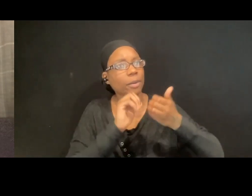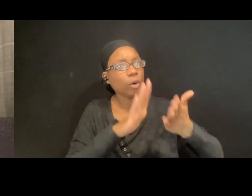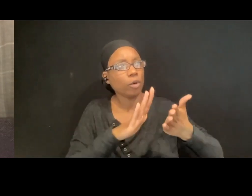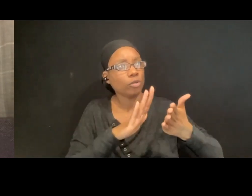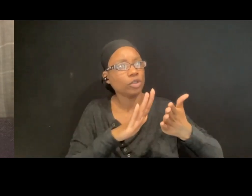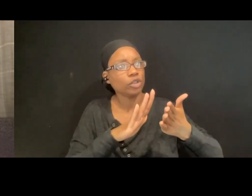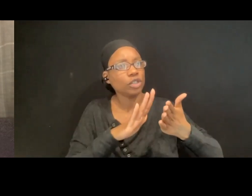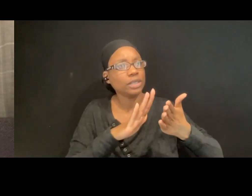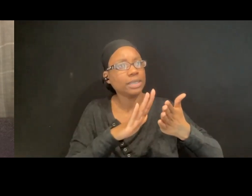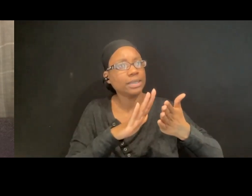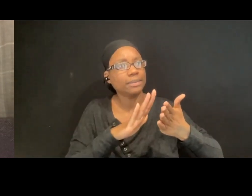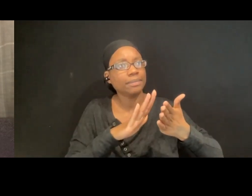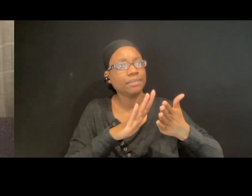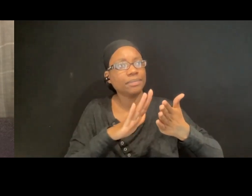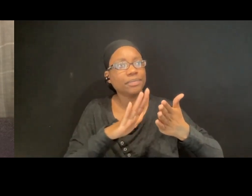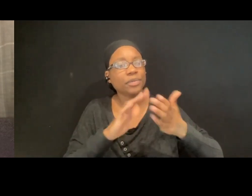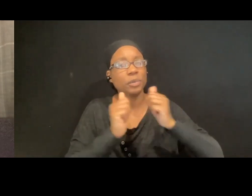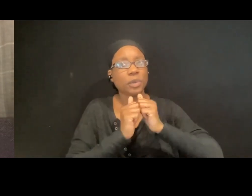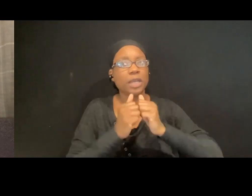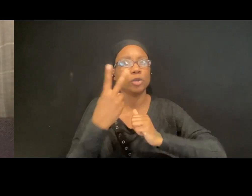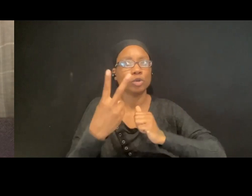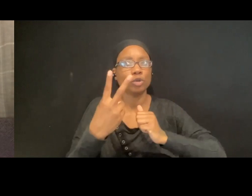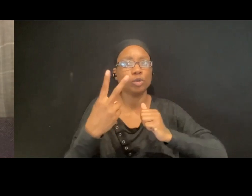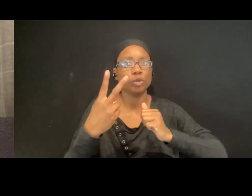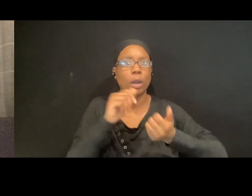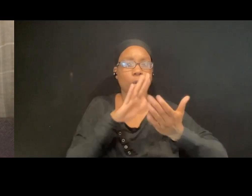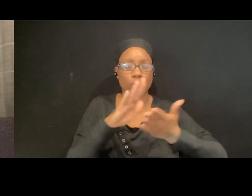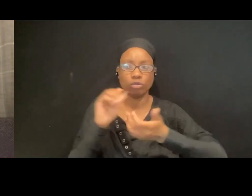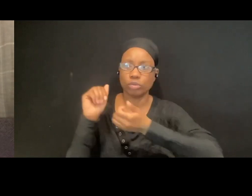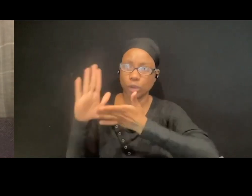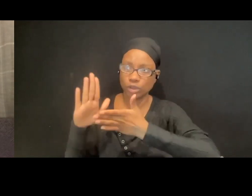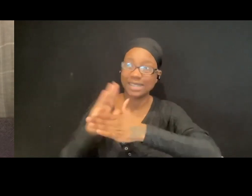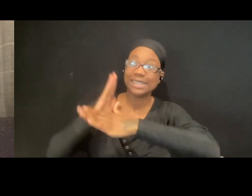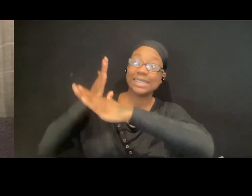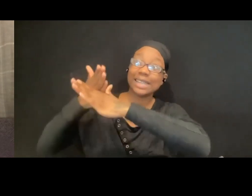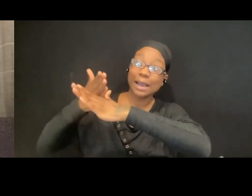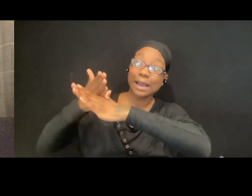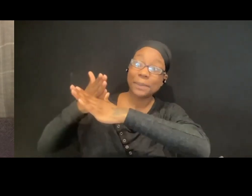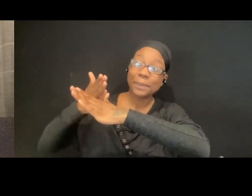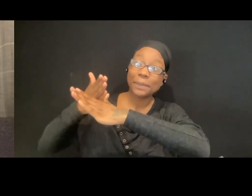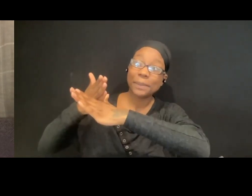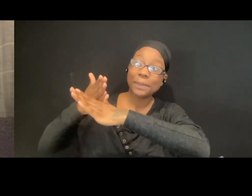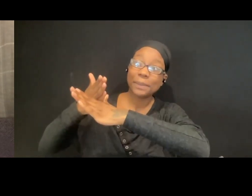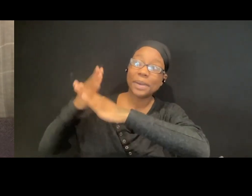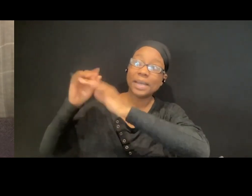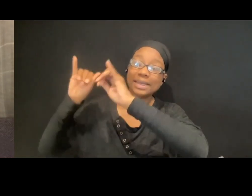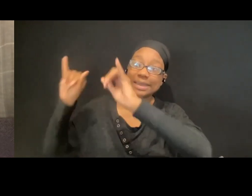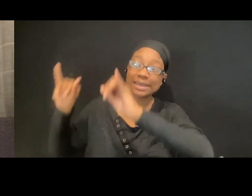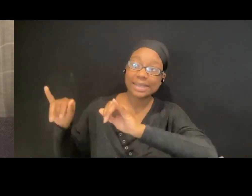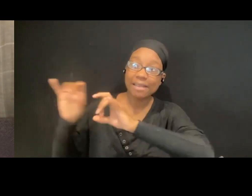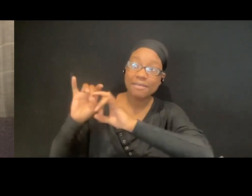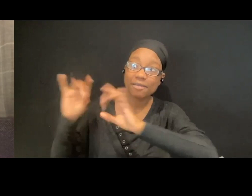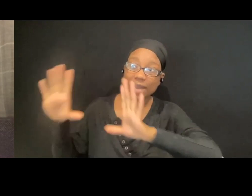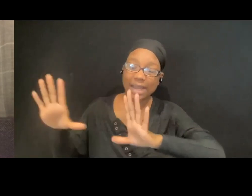pronged work to stop both kinds of violence, right? The state violence and the violence that we